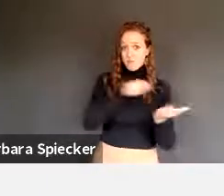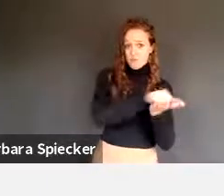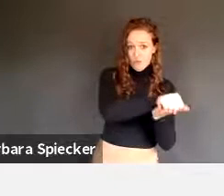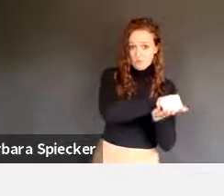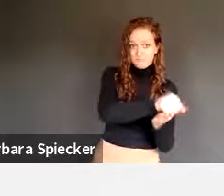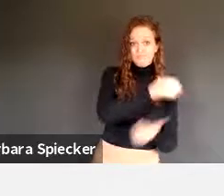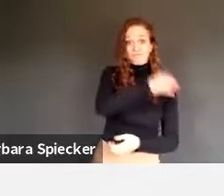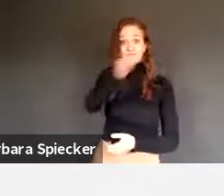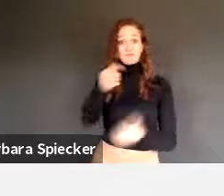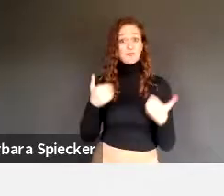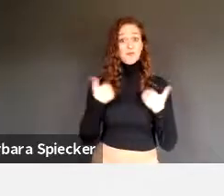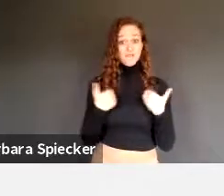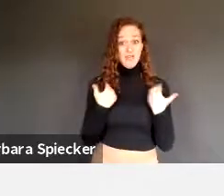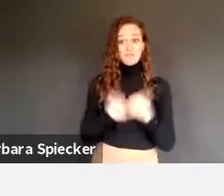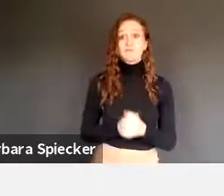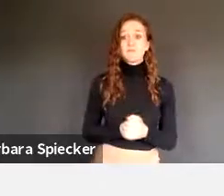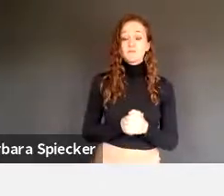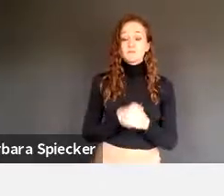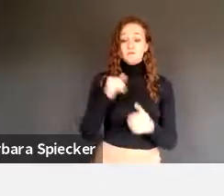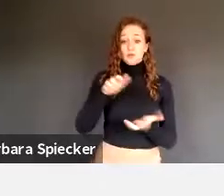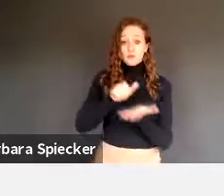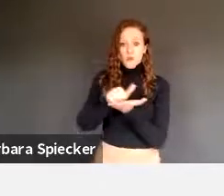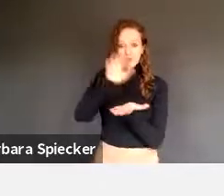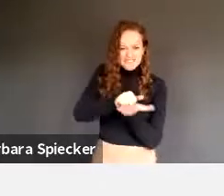Well, let's start here at the first row and look at herbivory.